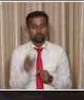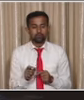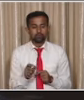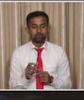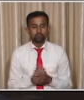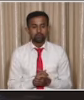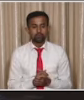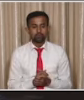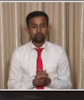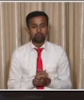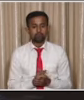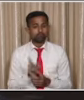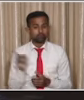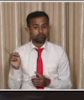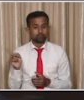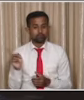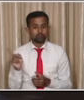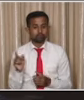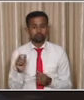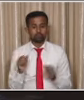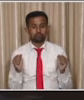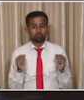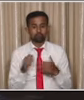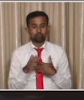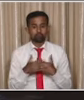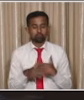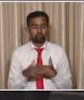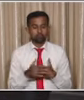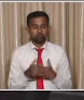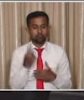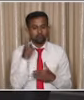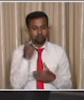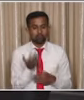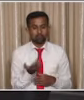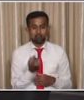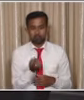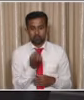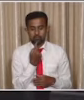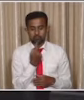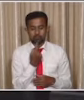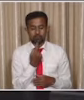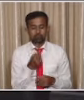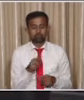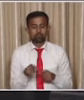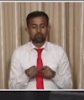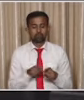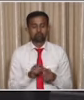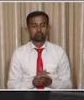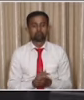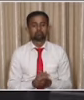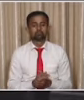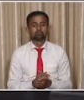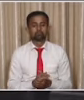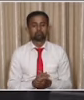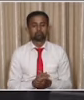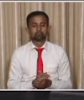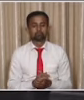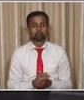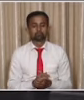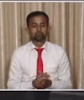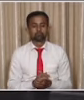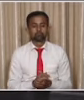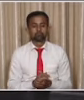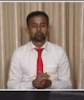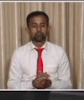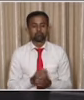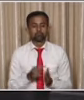horrific days what we had to go through in the past. But in the meantime, as far as the position of Sri